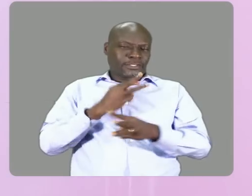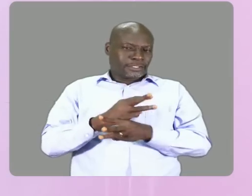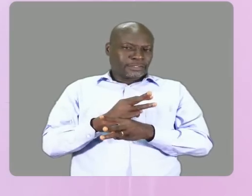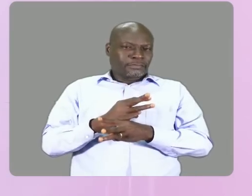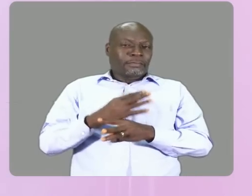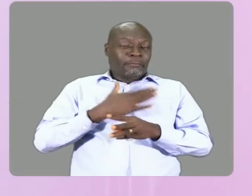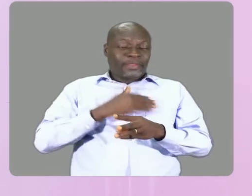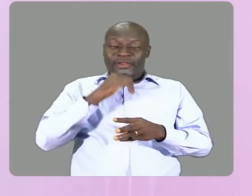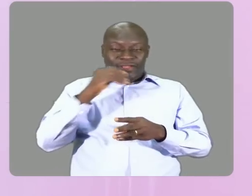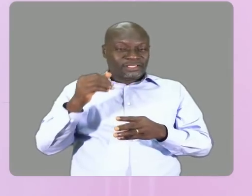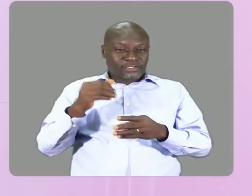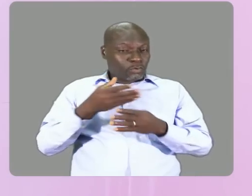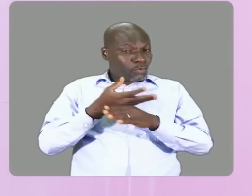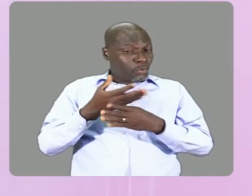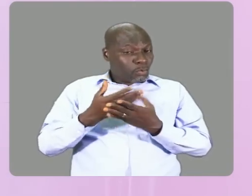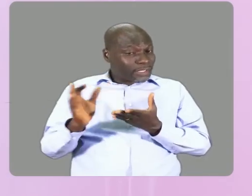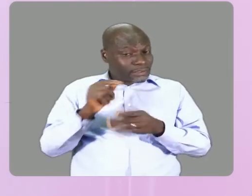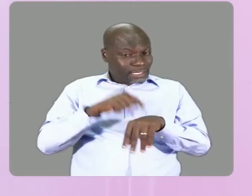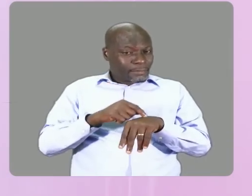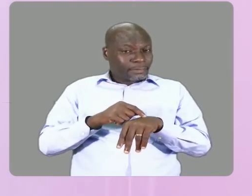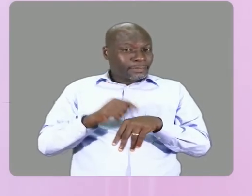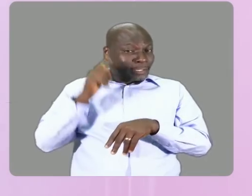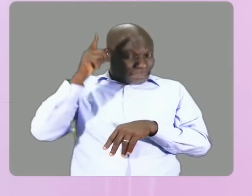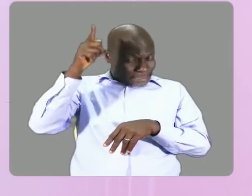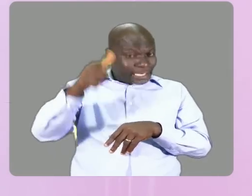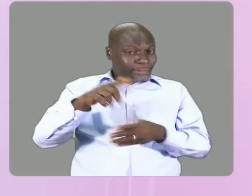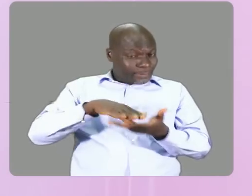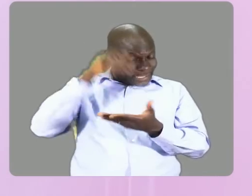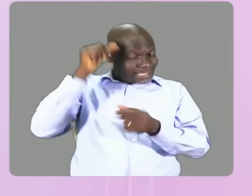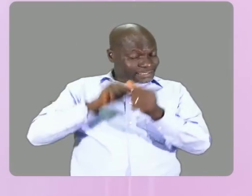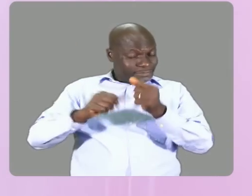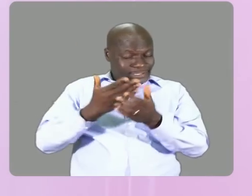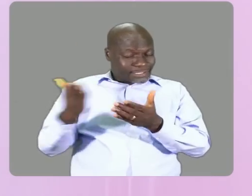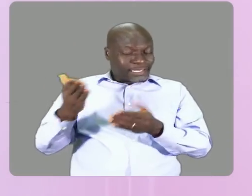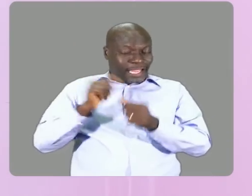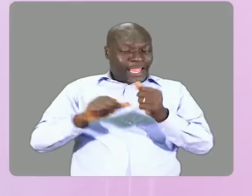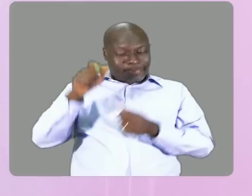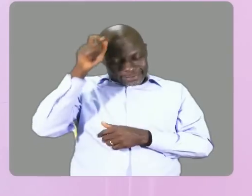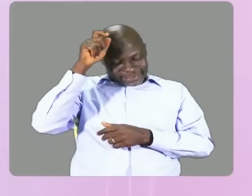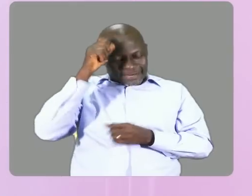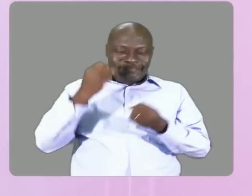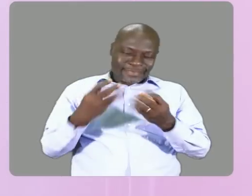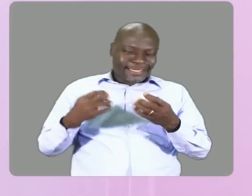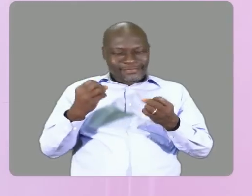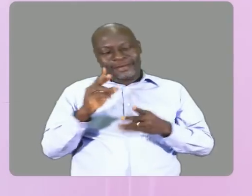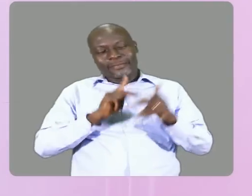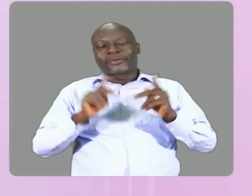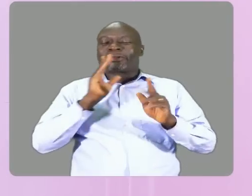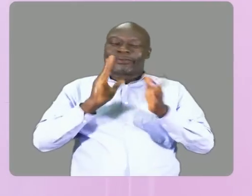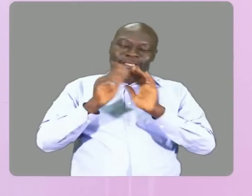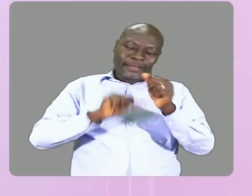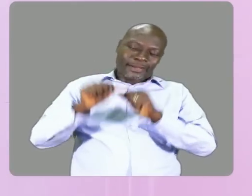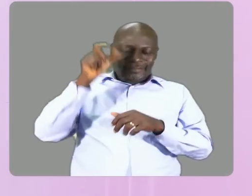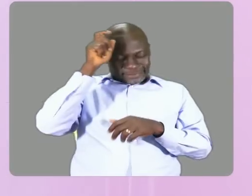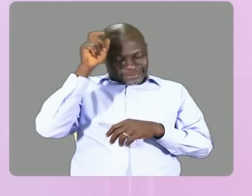mre bebre no. Probably dachi no ba besue bibi afa Satan e ho. Me uza nkrofo bebre kan sempi fa Satan ho a enye